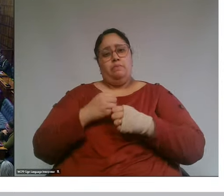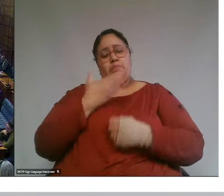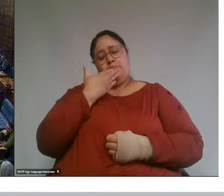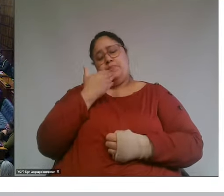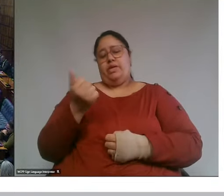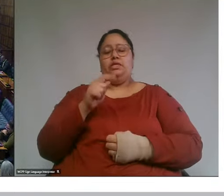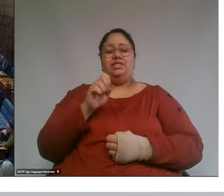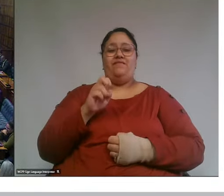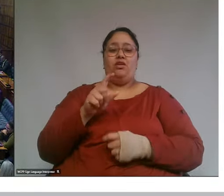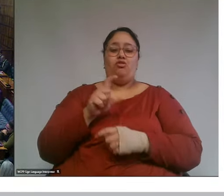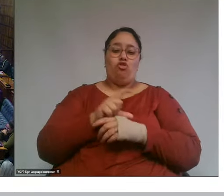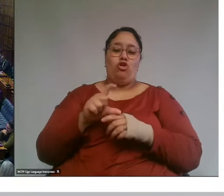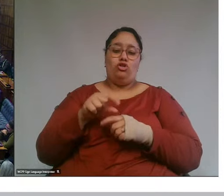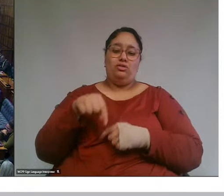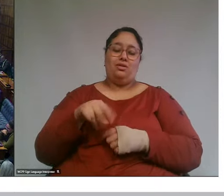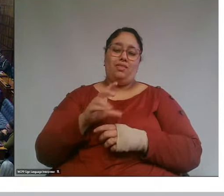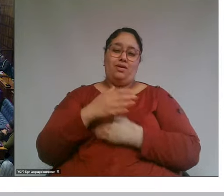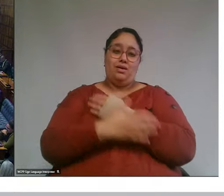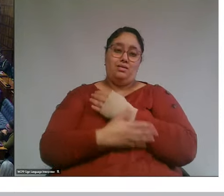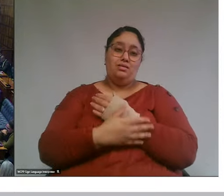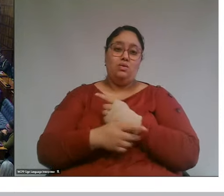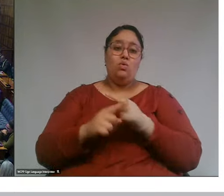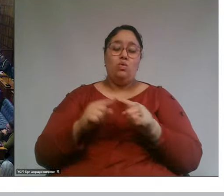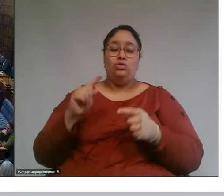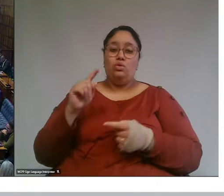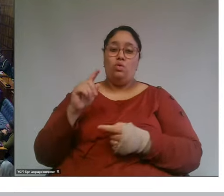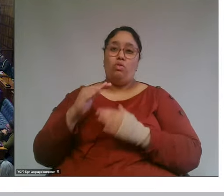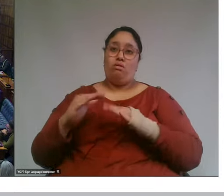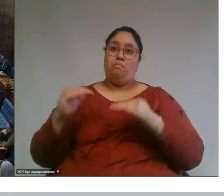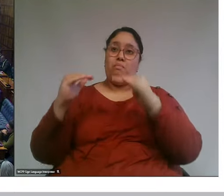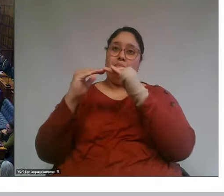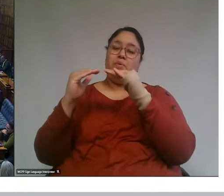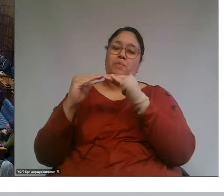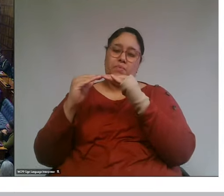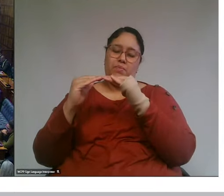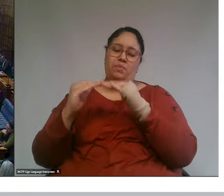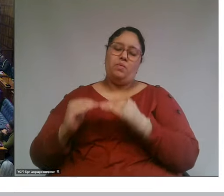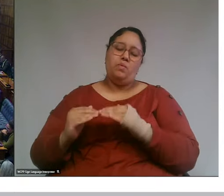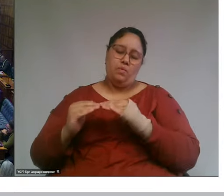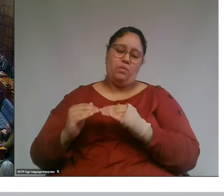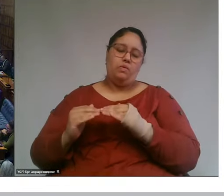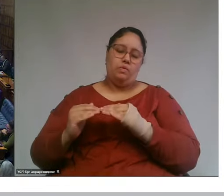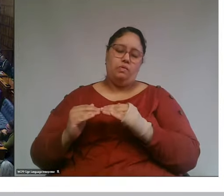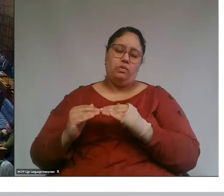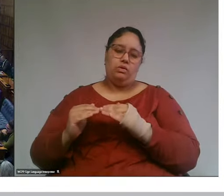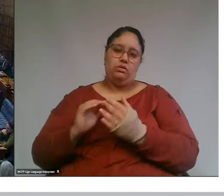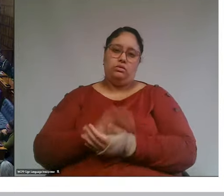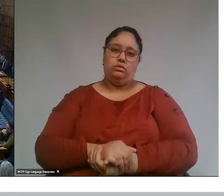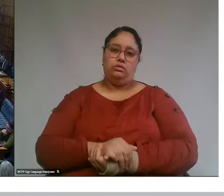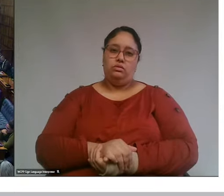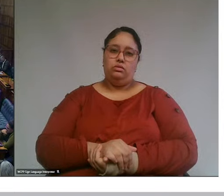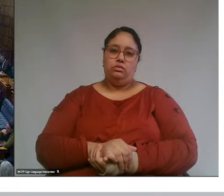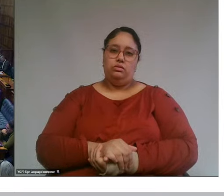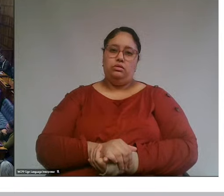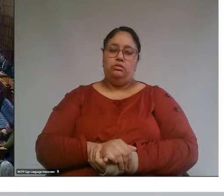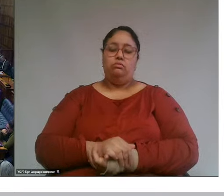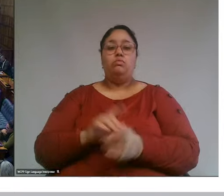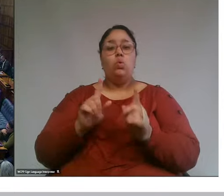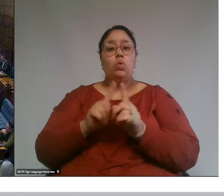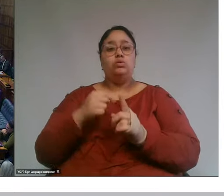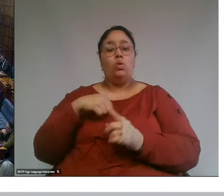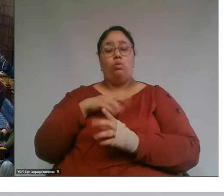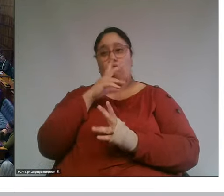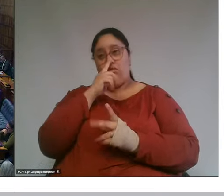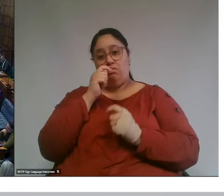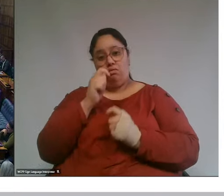colleges in the country not withstanding that the bar uh uh is low and we also recognize that there's a